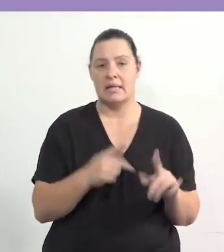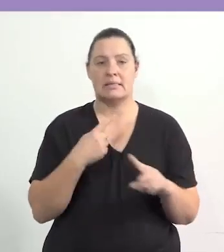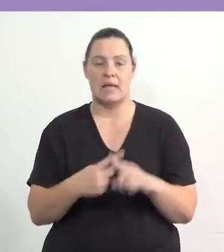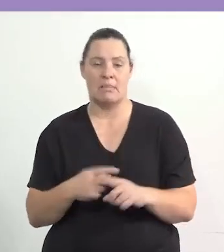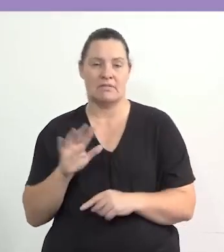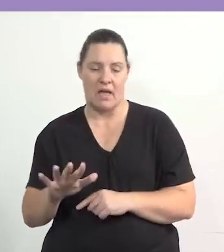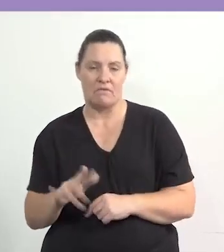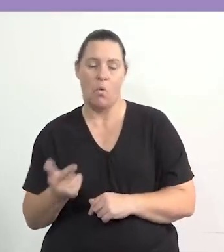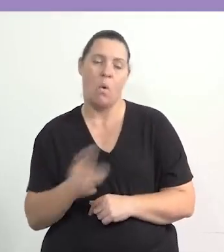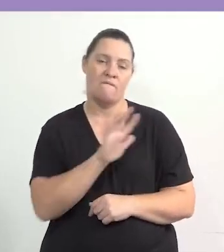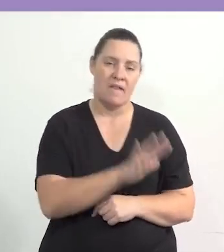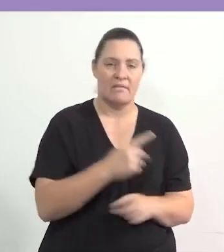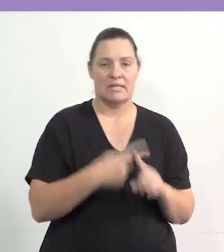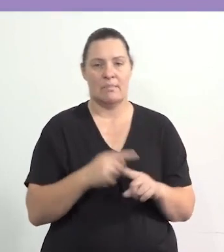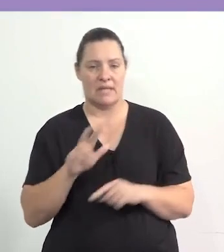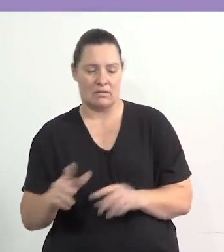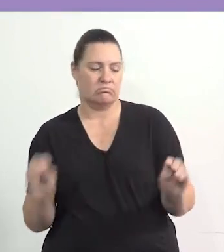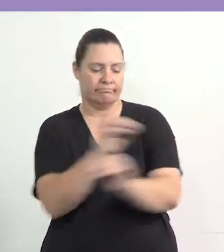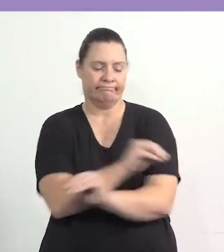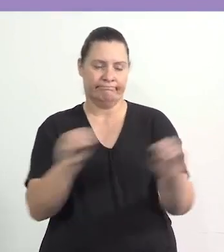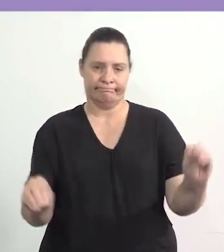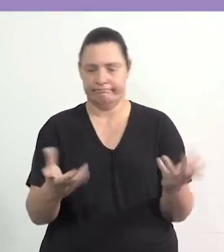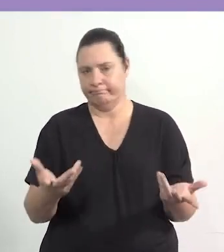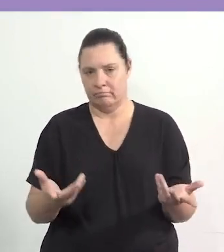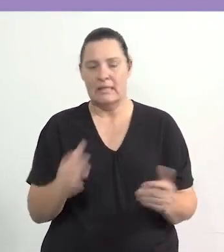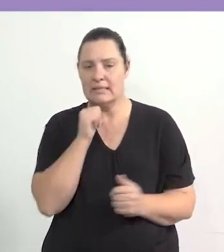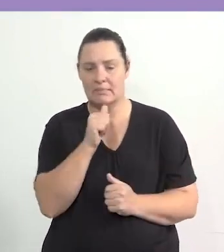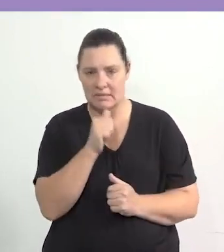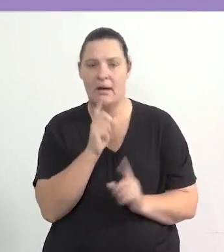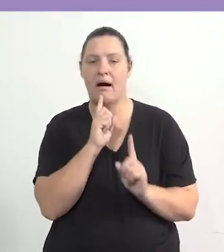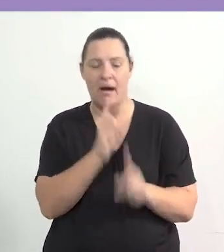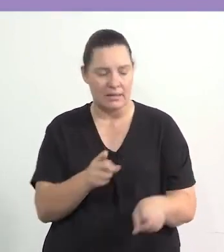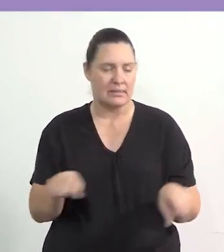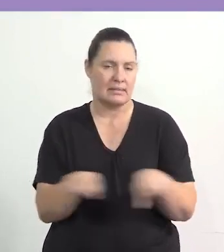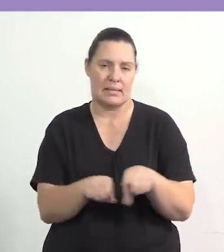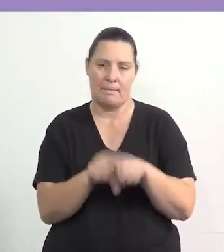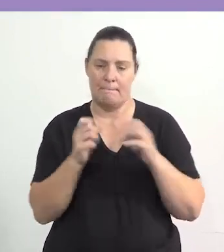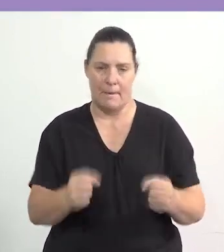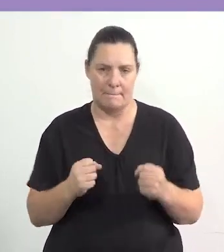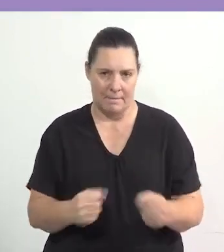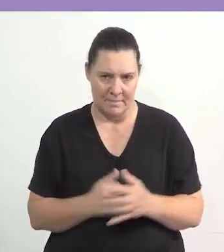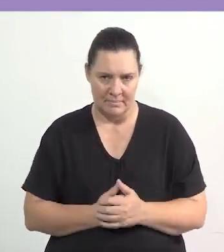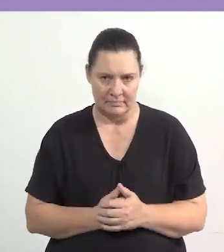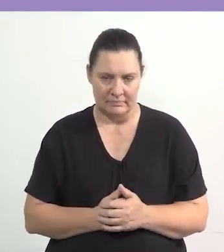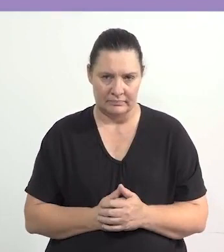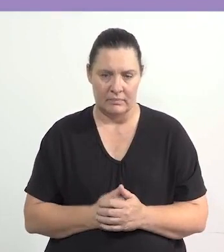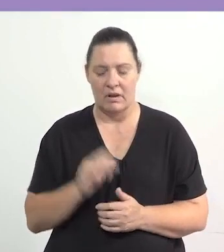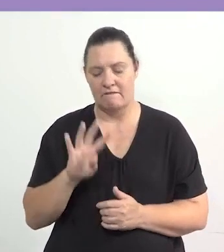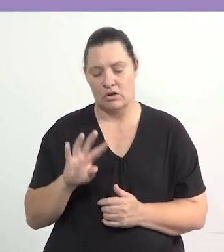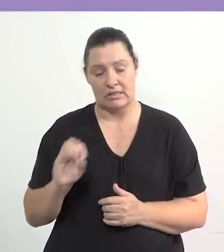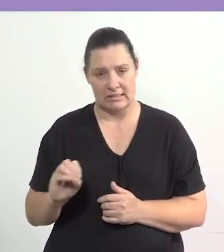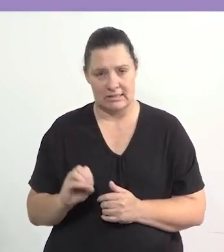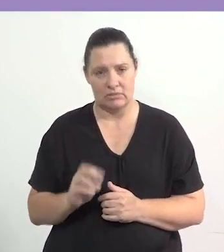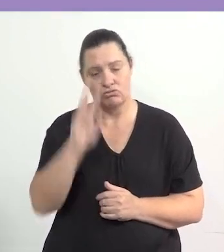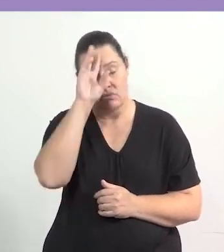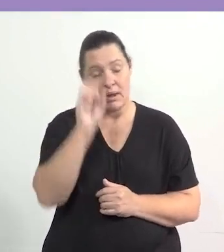8 times 5. Whether we say 5 times 8 or 8 times 5, the answer will be the same, which is